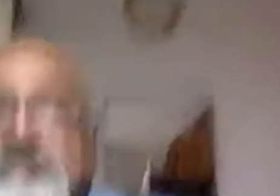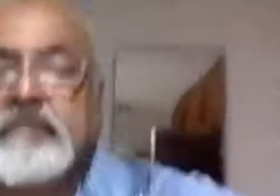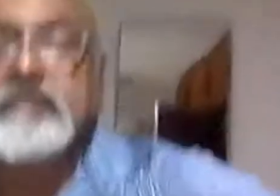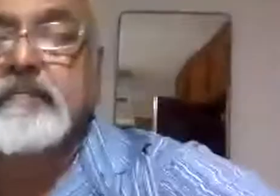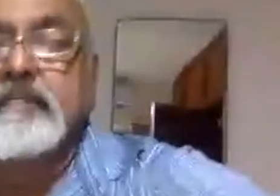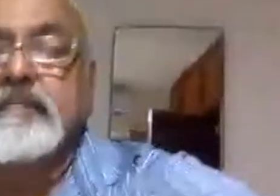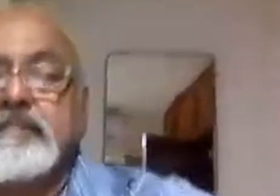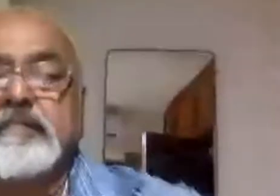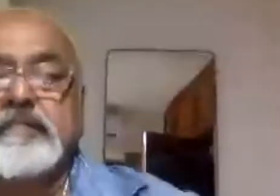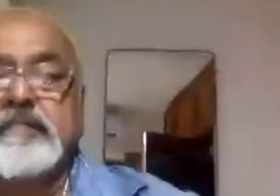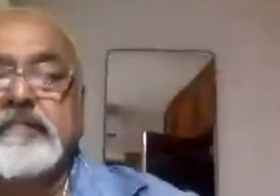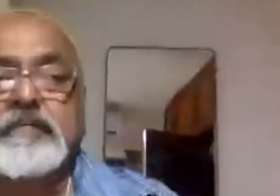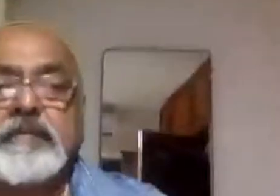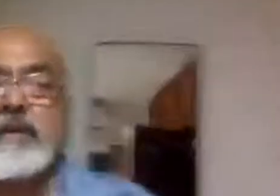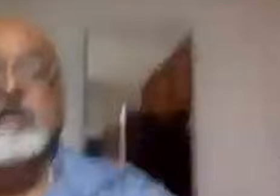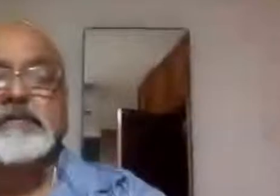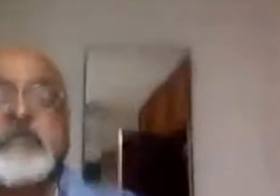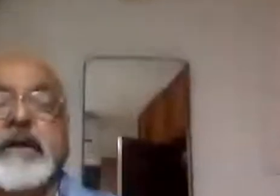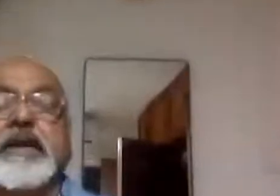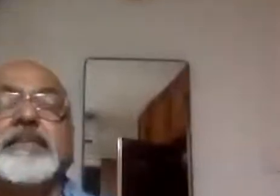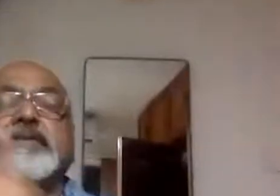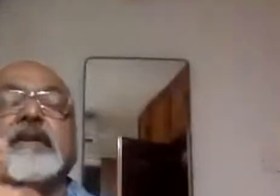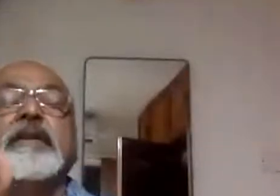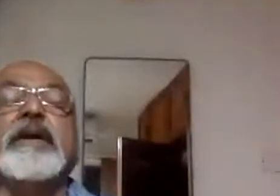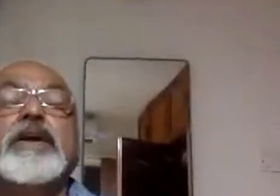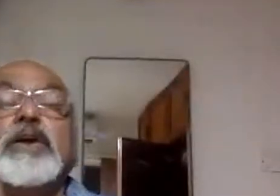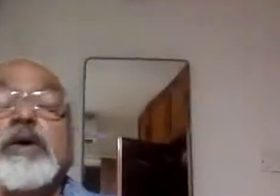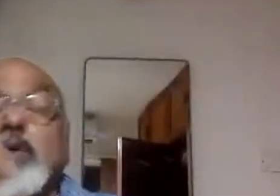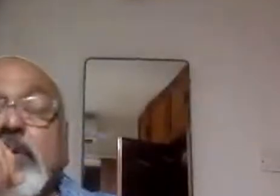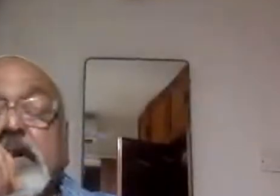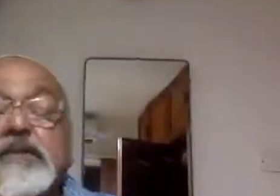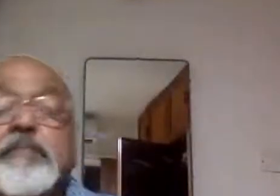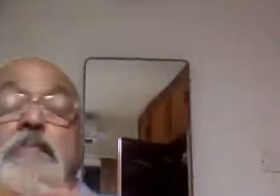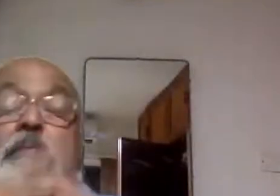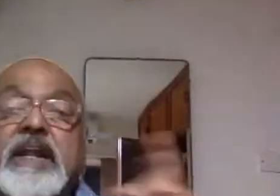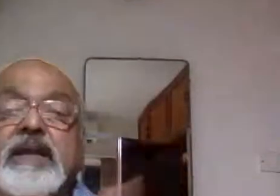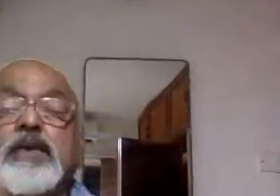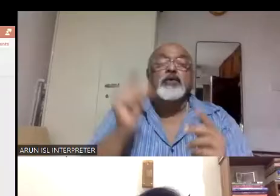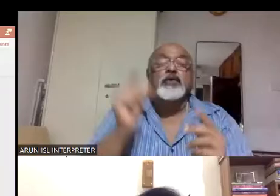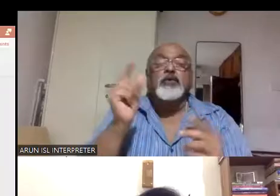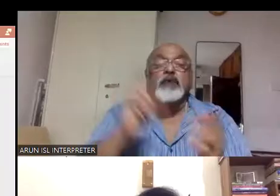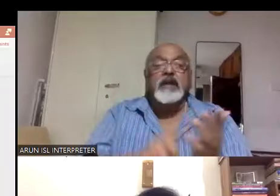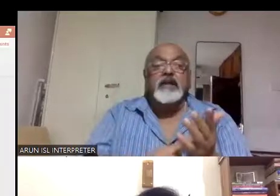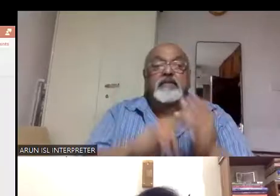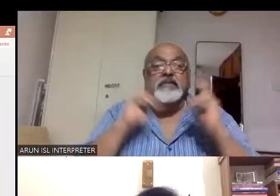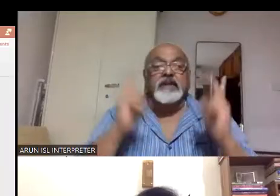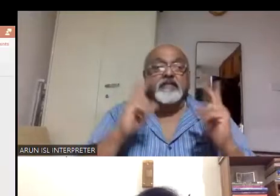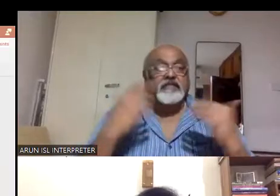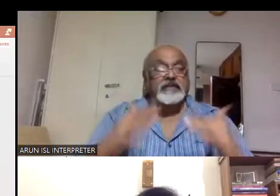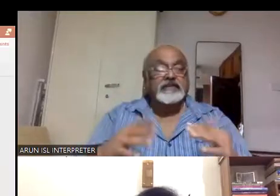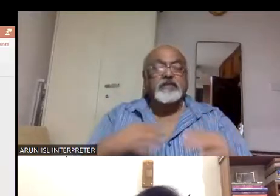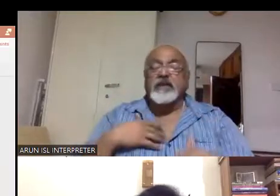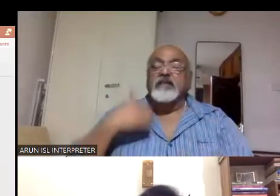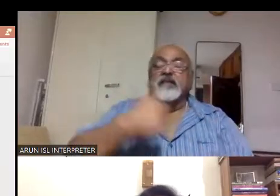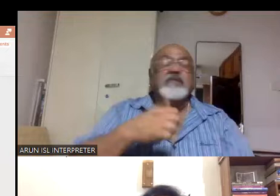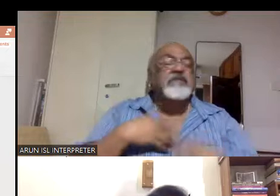us, we stood outside the United Nations main office. We had nothing. So in the last moment, what we